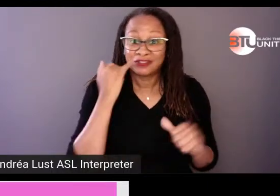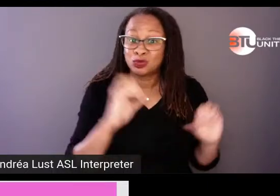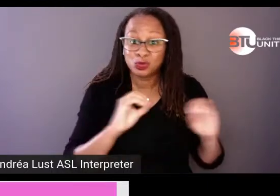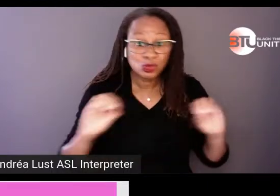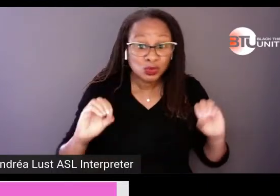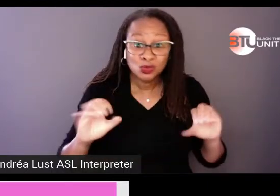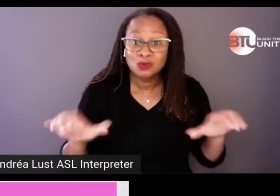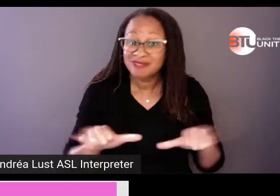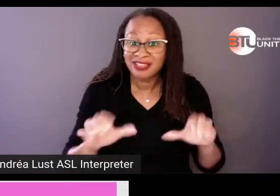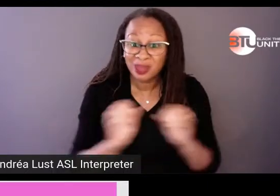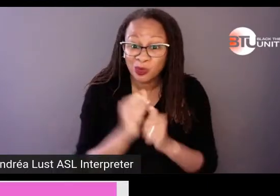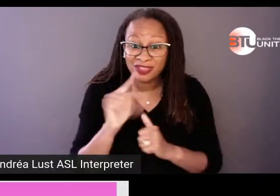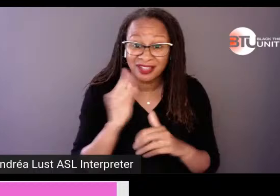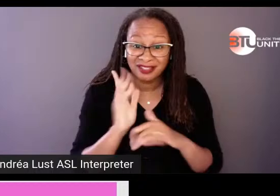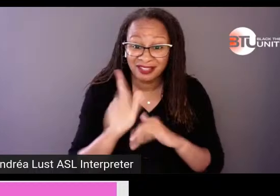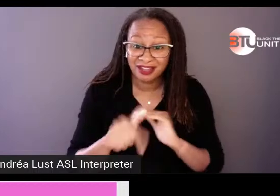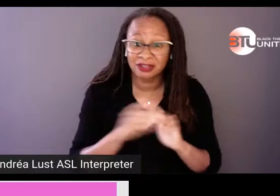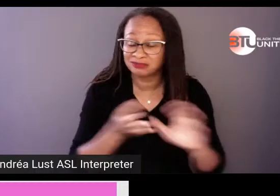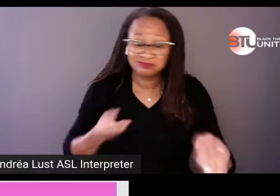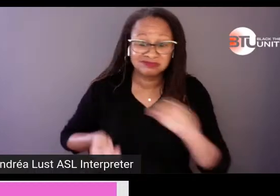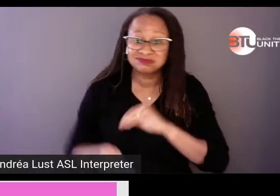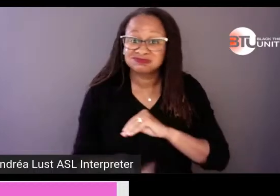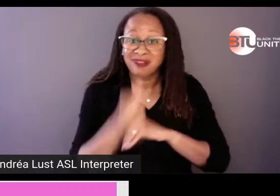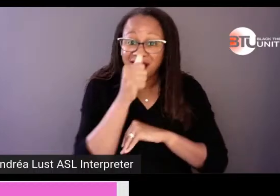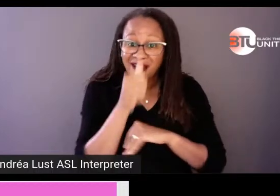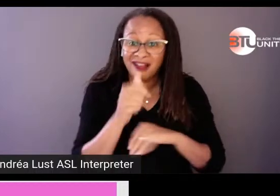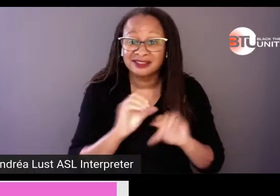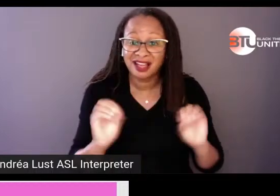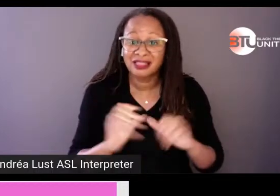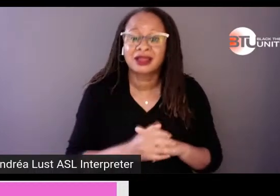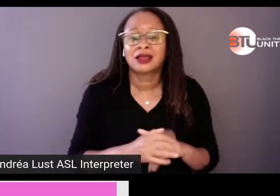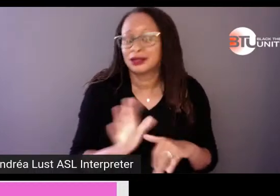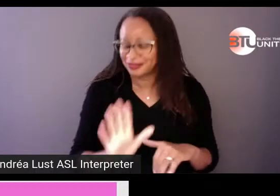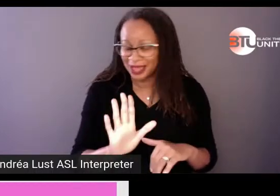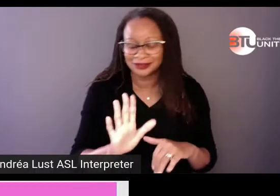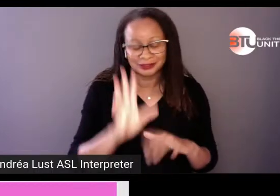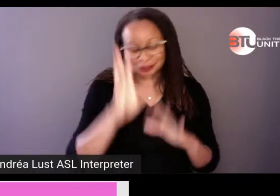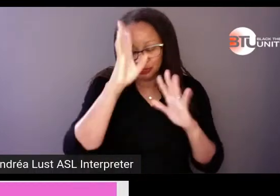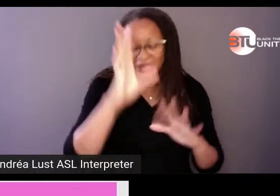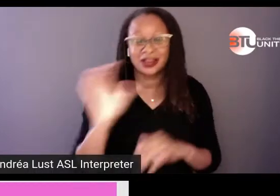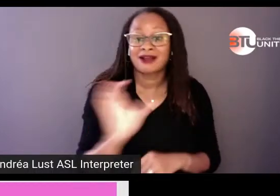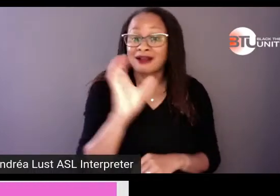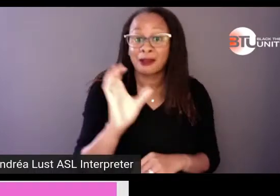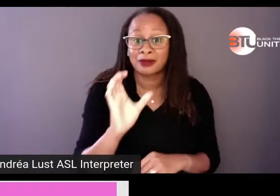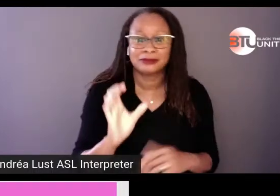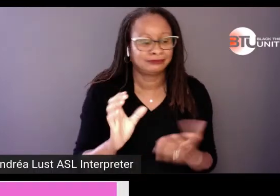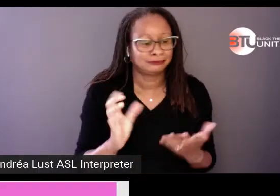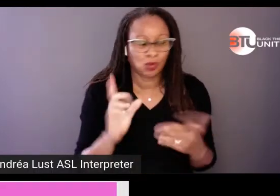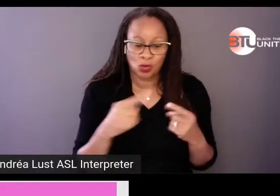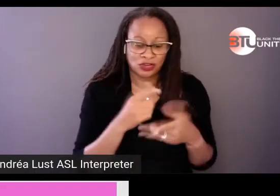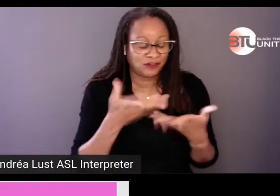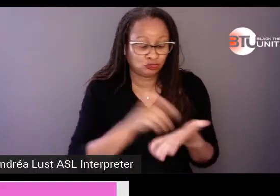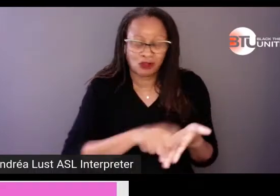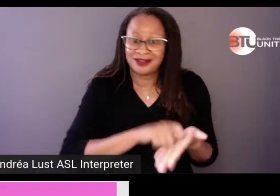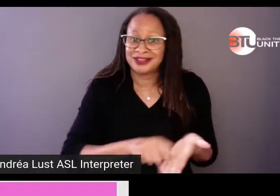it, you've created a copyright right in that work just by virtue of creating it.